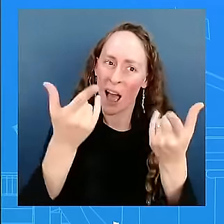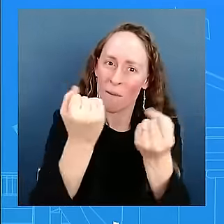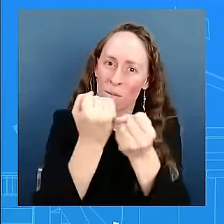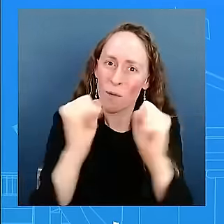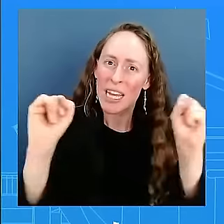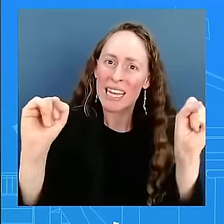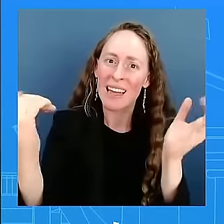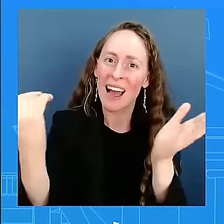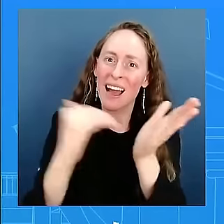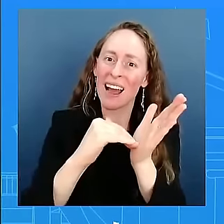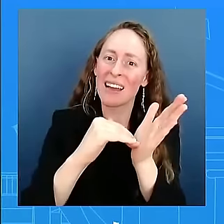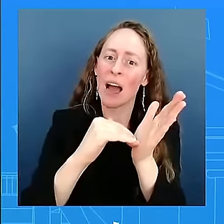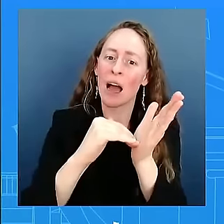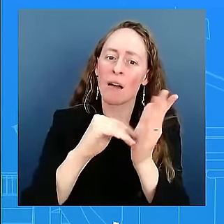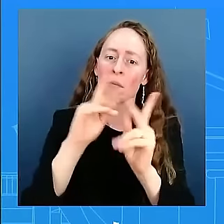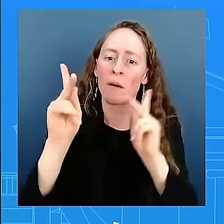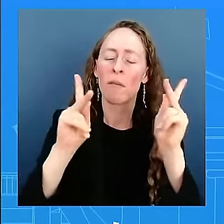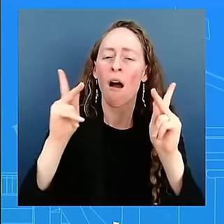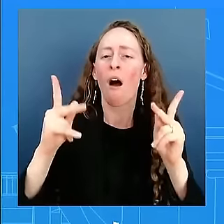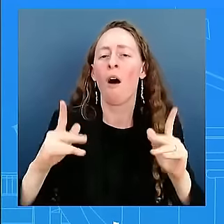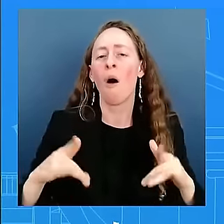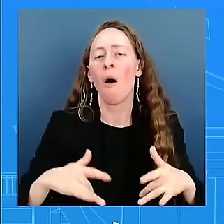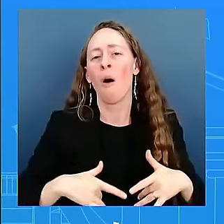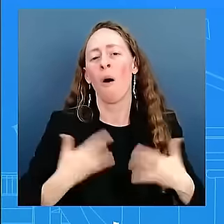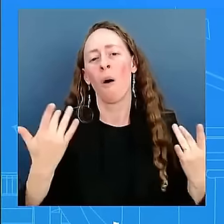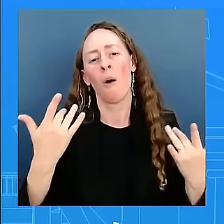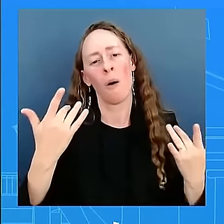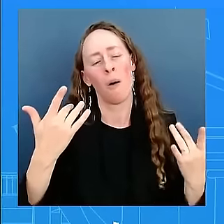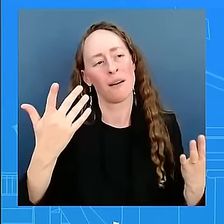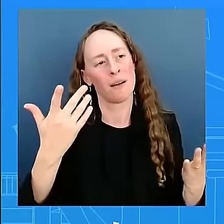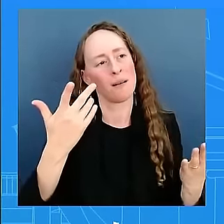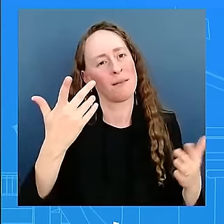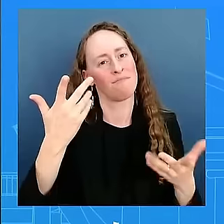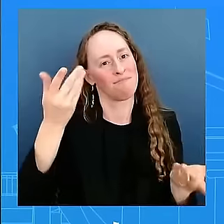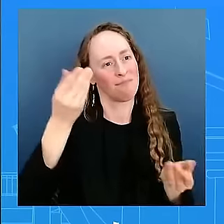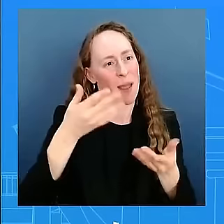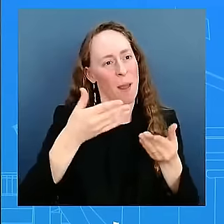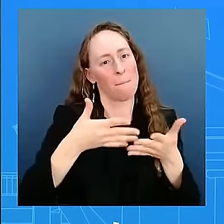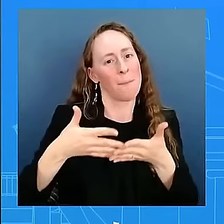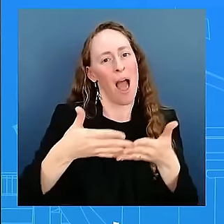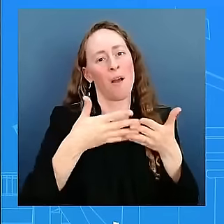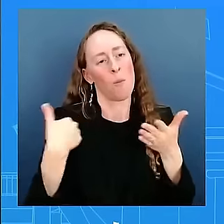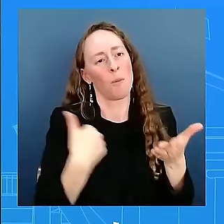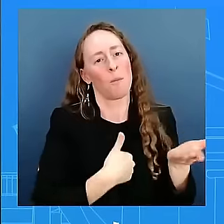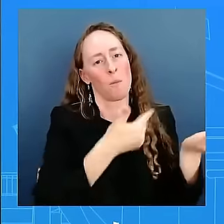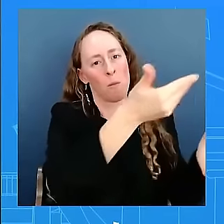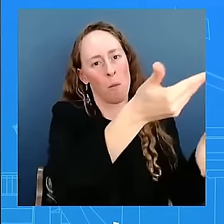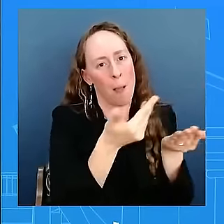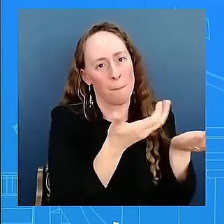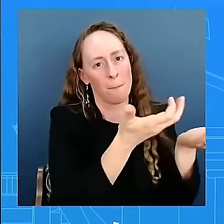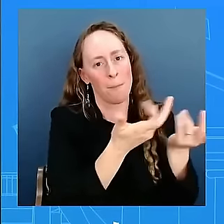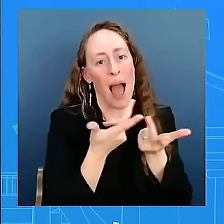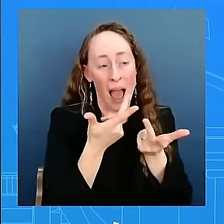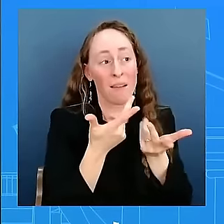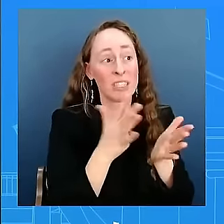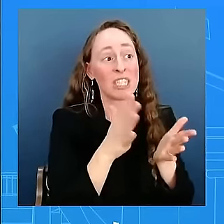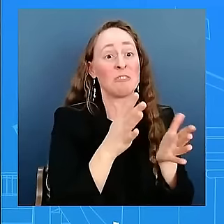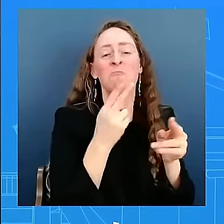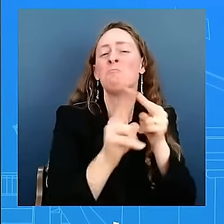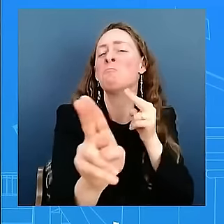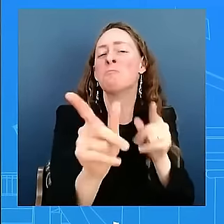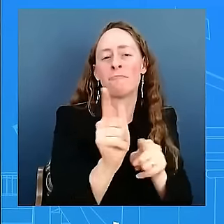them out, and then very quickly turned the phone over to their family members. And each family got the opportunity to engage by